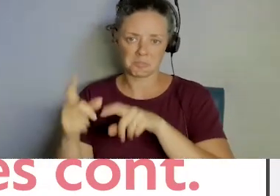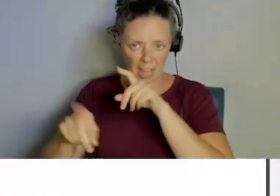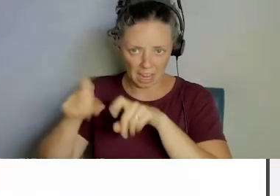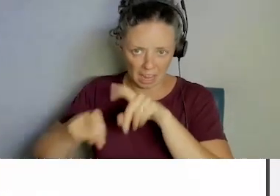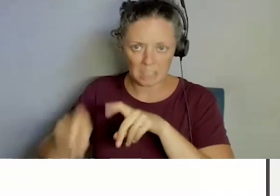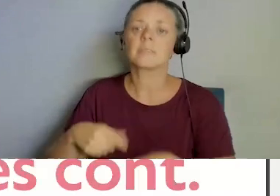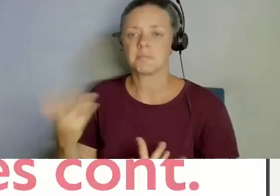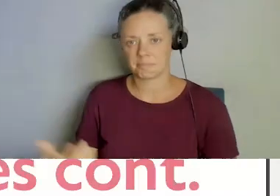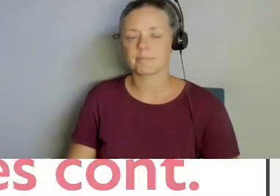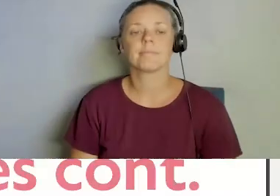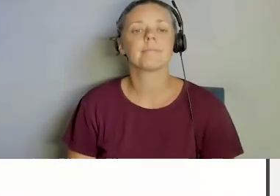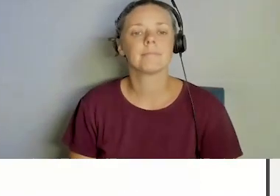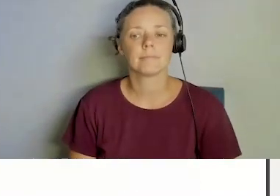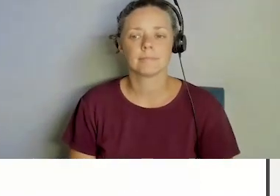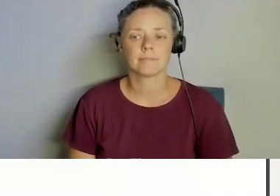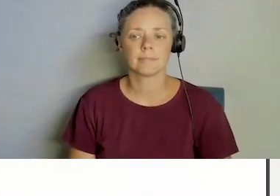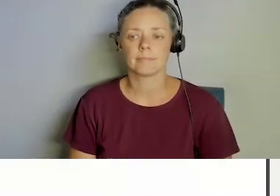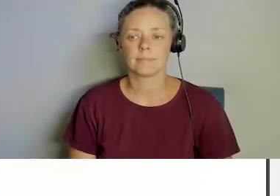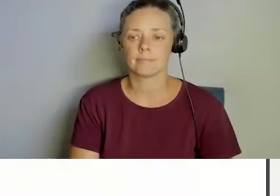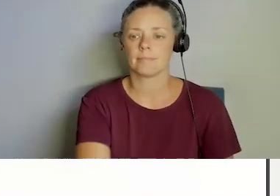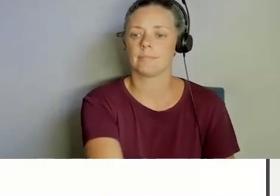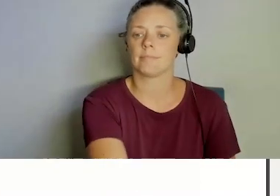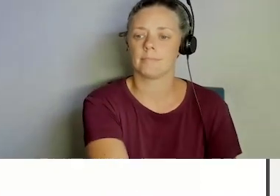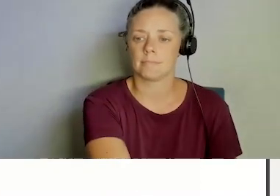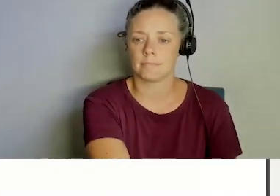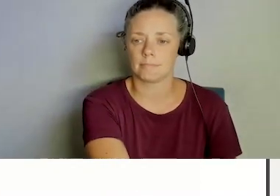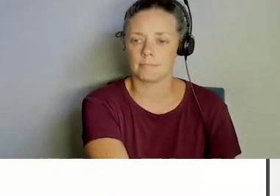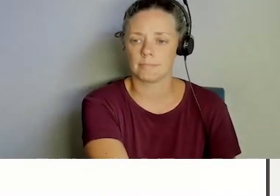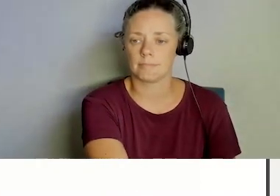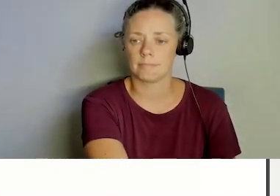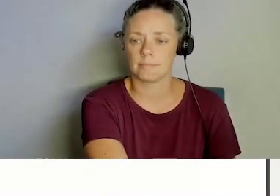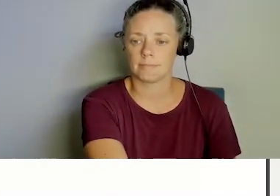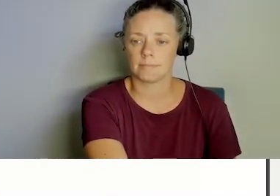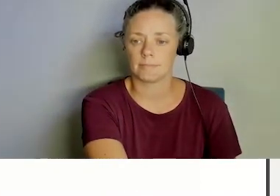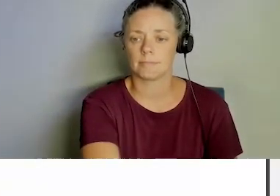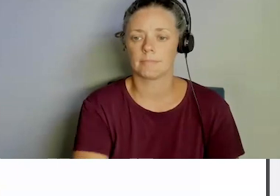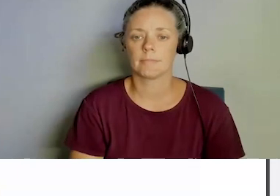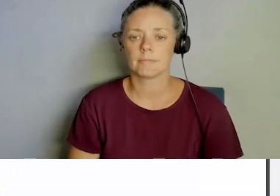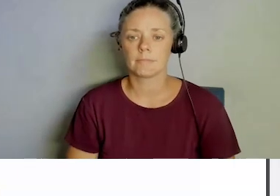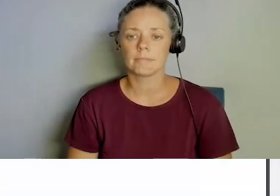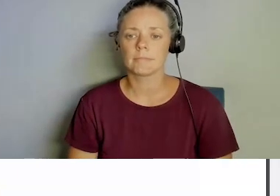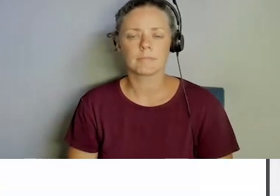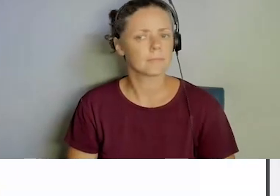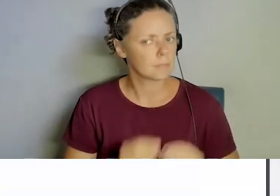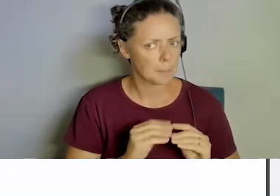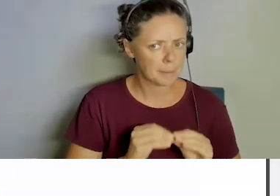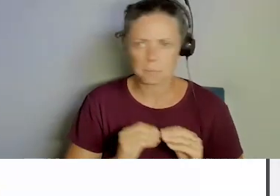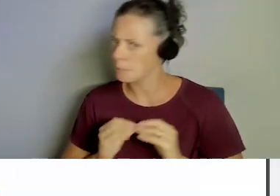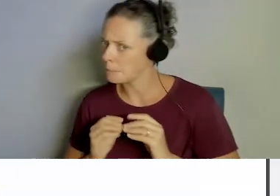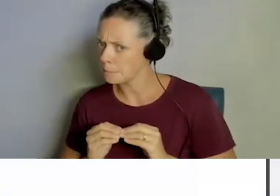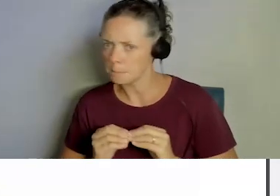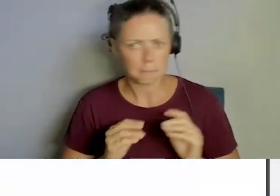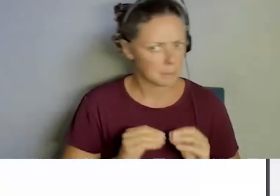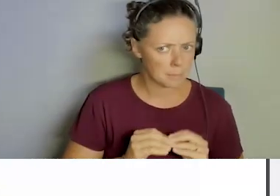Hey, we'll do the video that you want to show. Okay. I think Are you able to? let's see. So I'm going